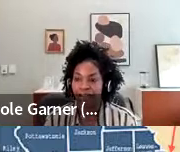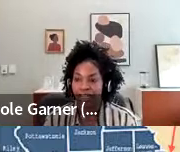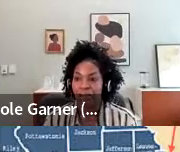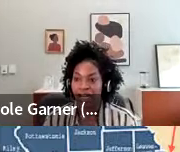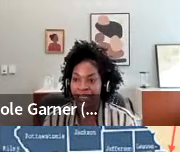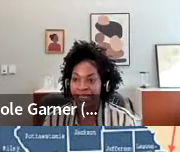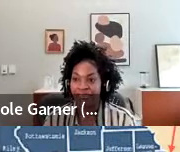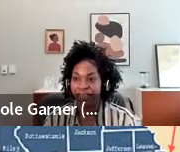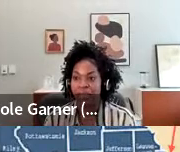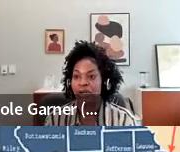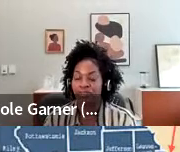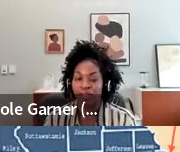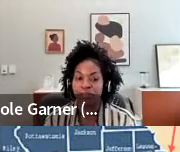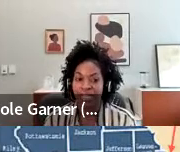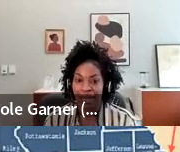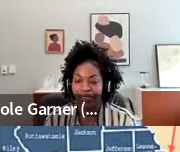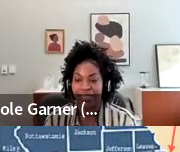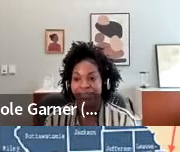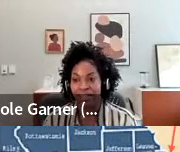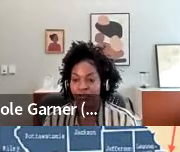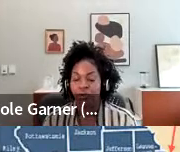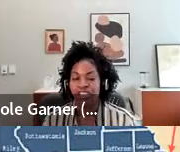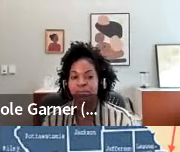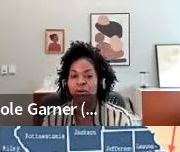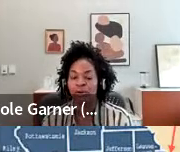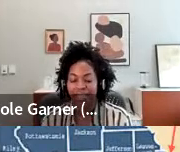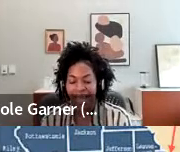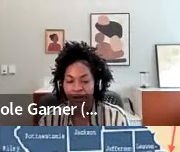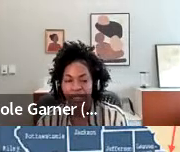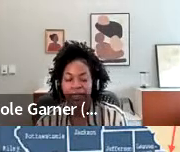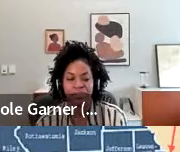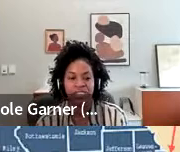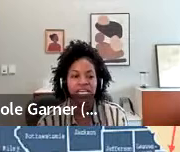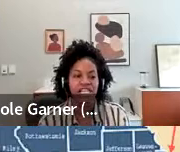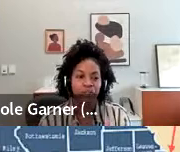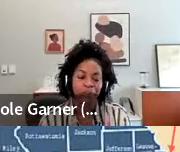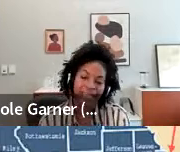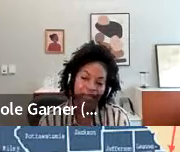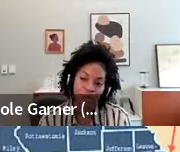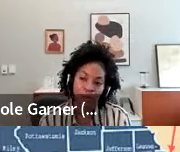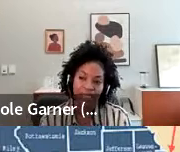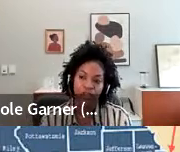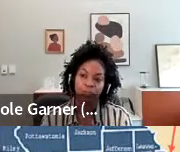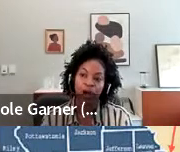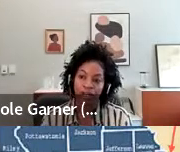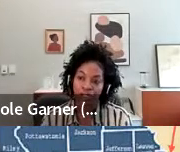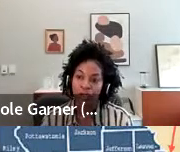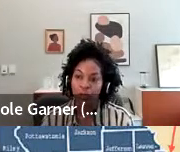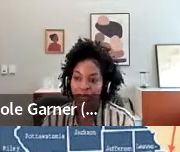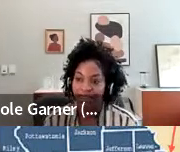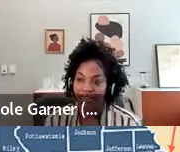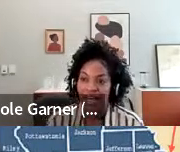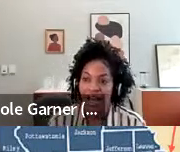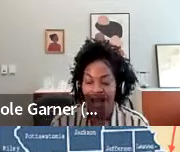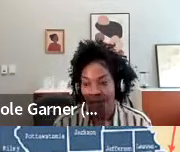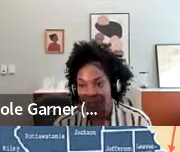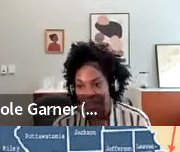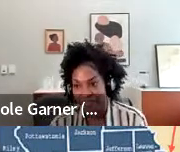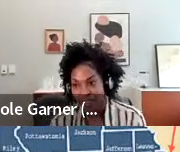most African Americans living in both of those counties, and unfortunately the poorest outcomes. So the plan will be to partner